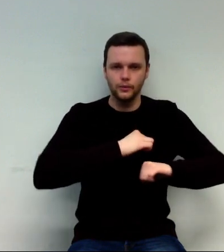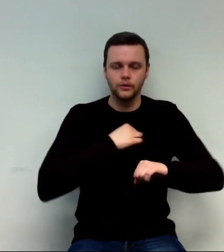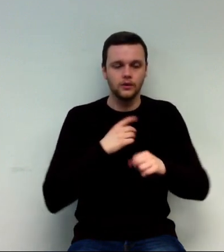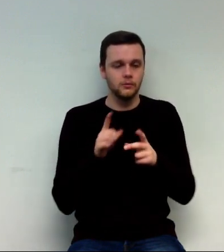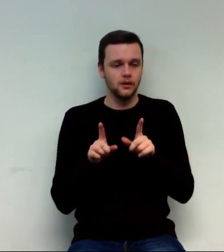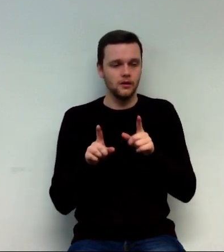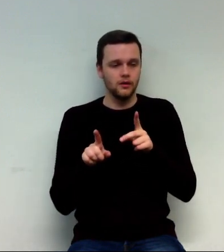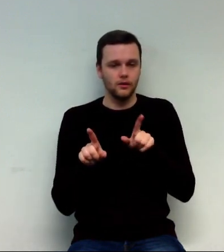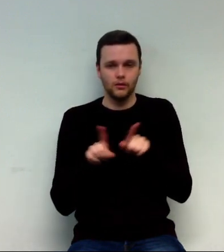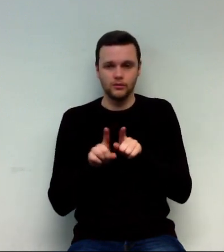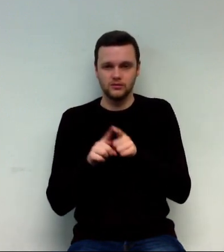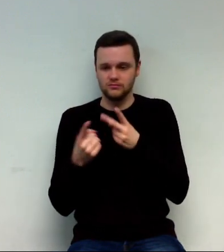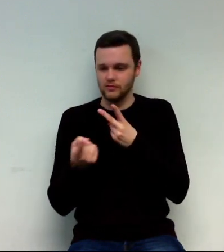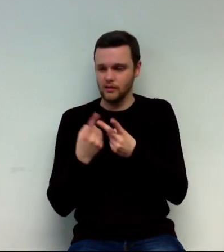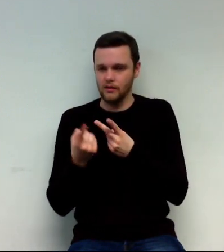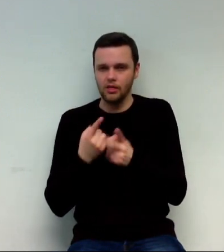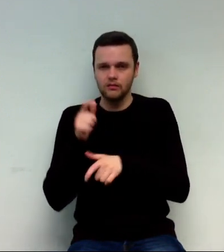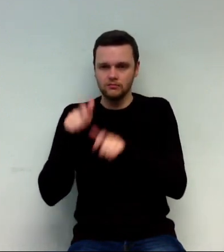email address